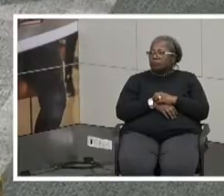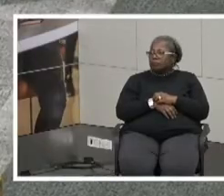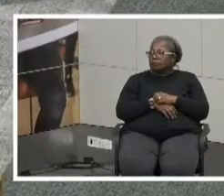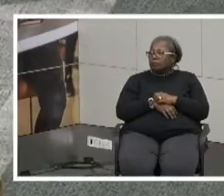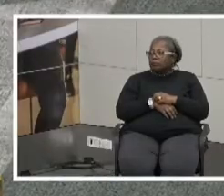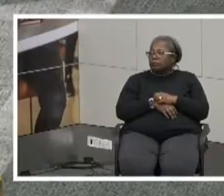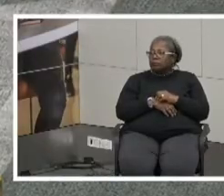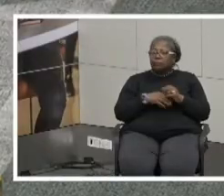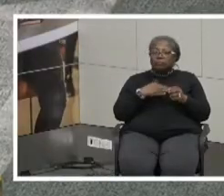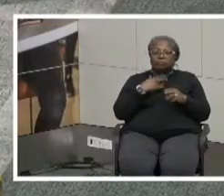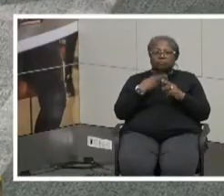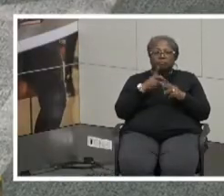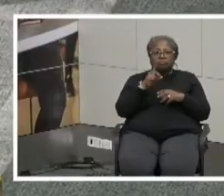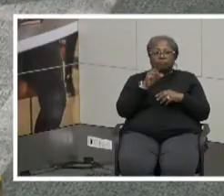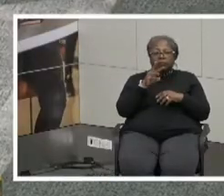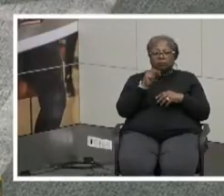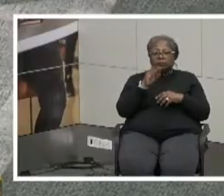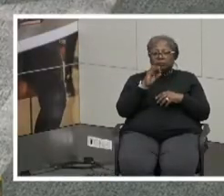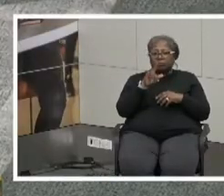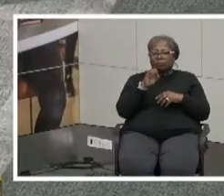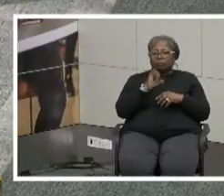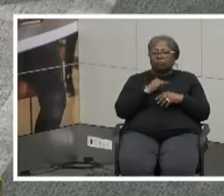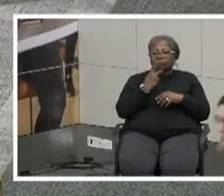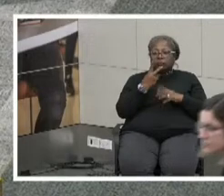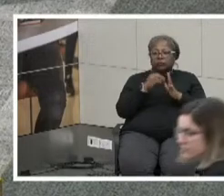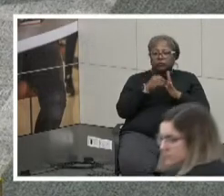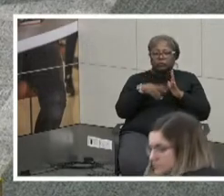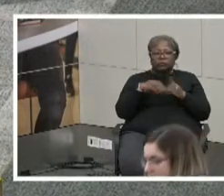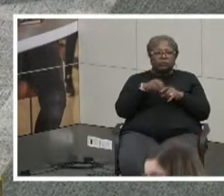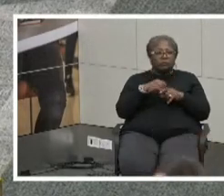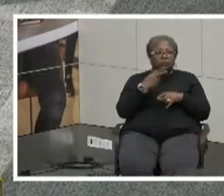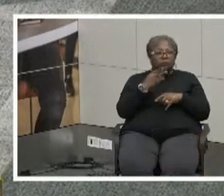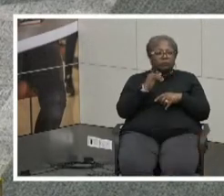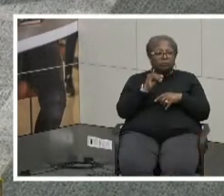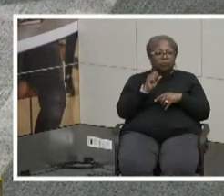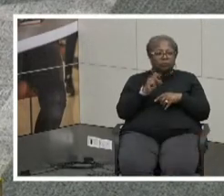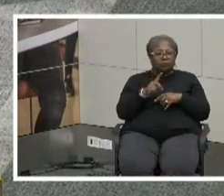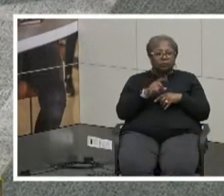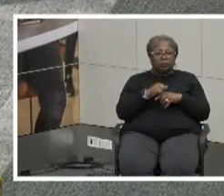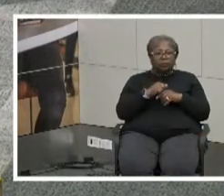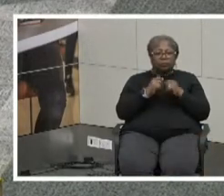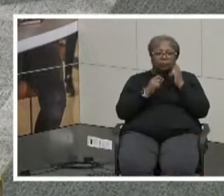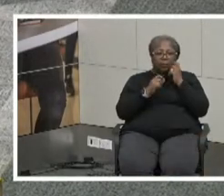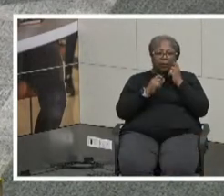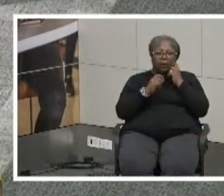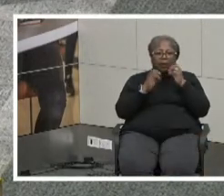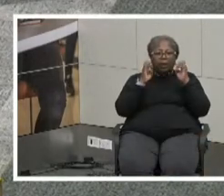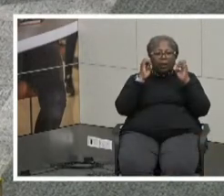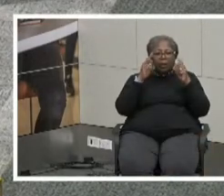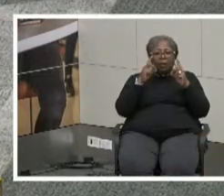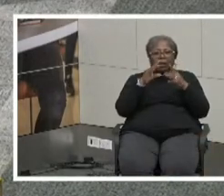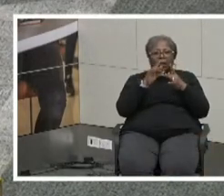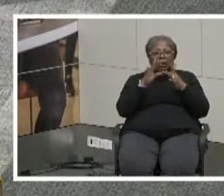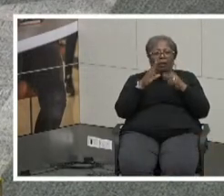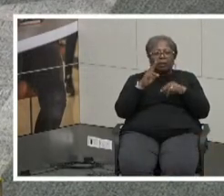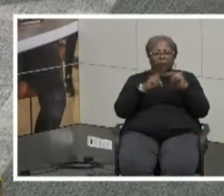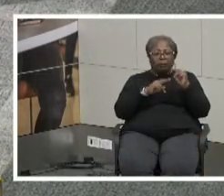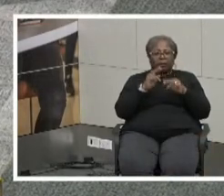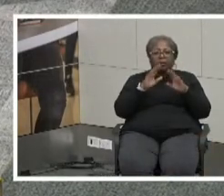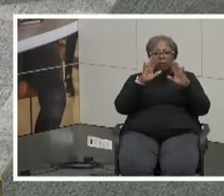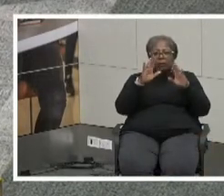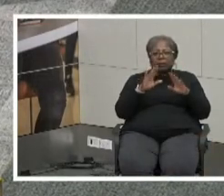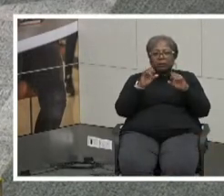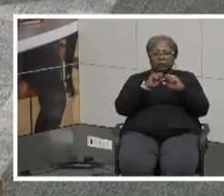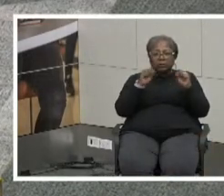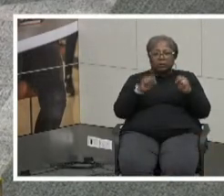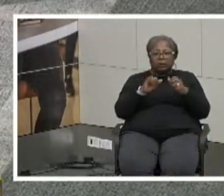ahead hi I'm Don Cole I have two students in HISD educational leaders build Dynamic systems